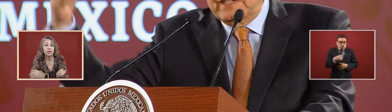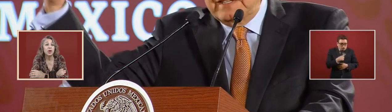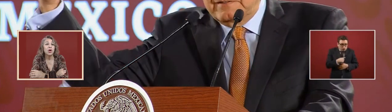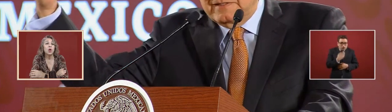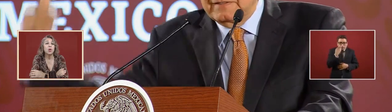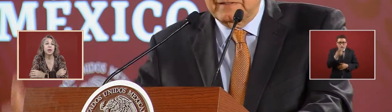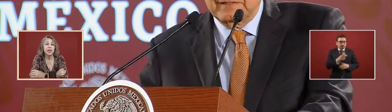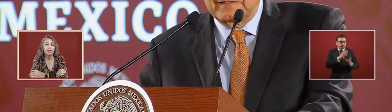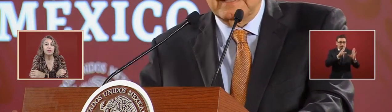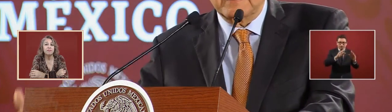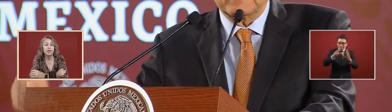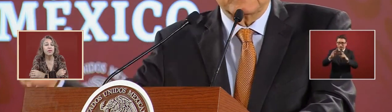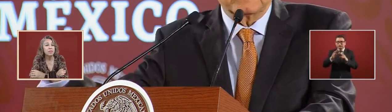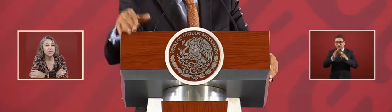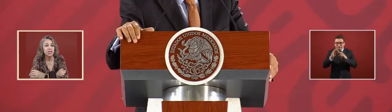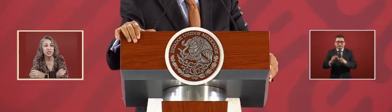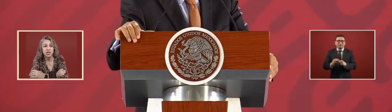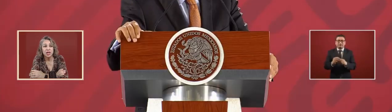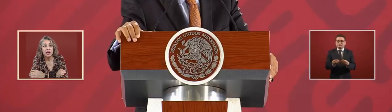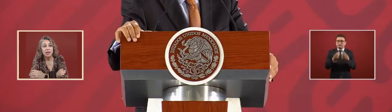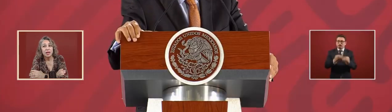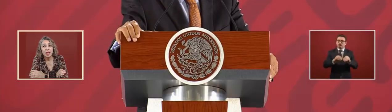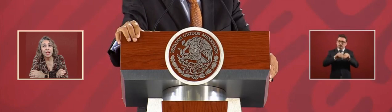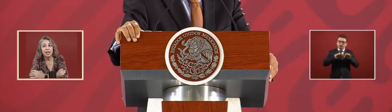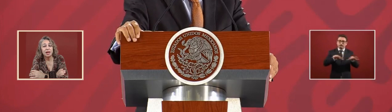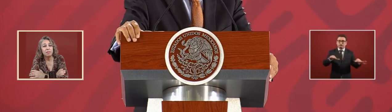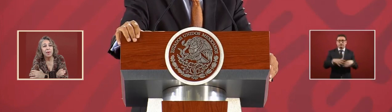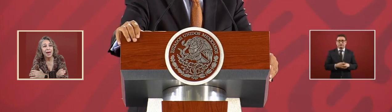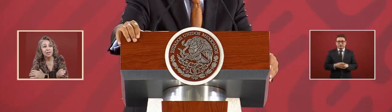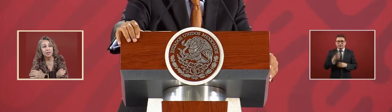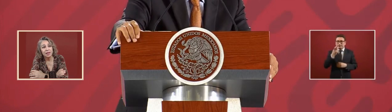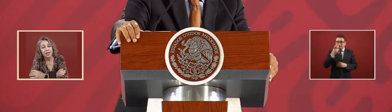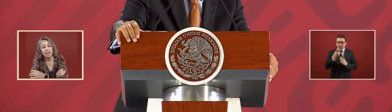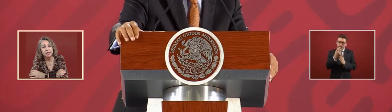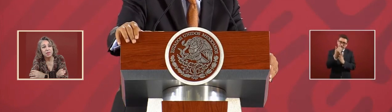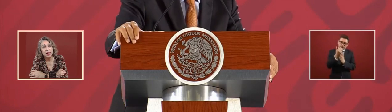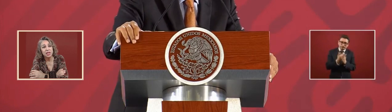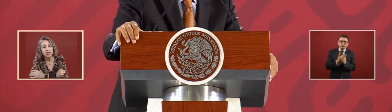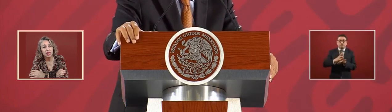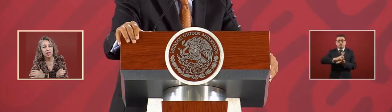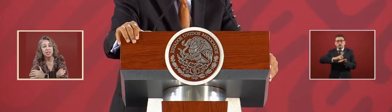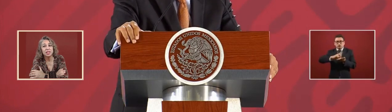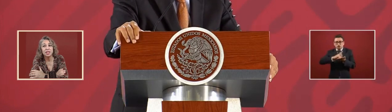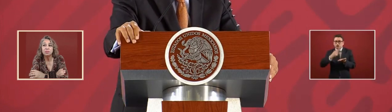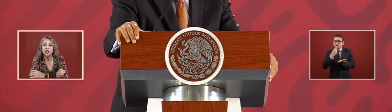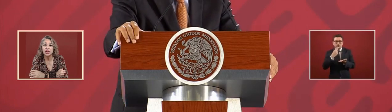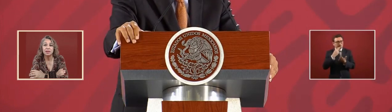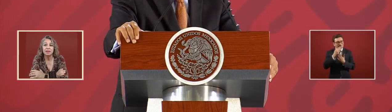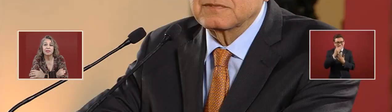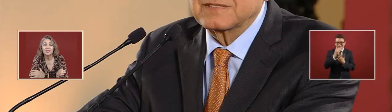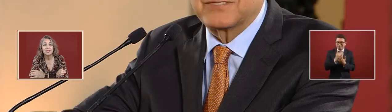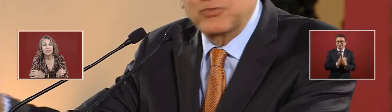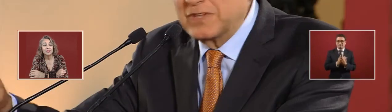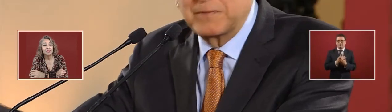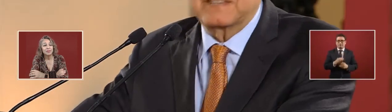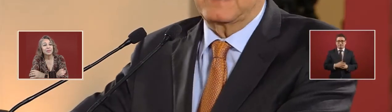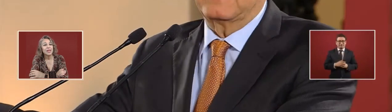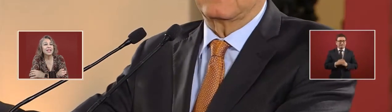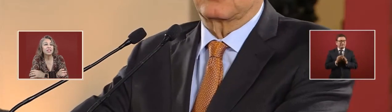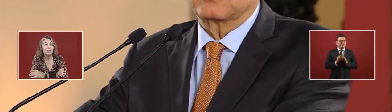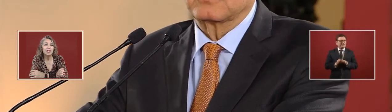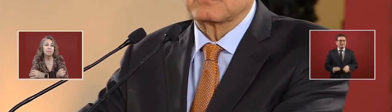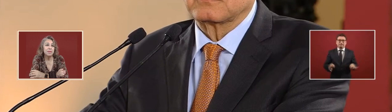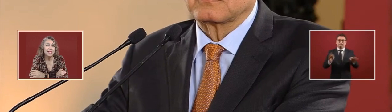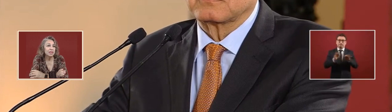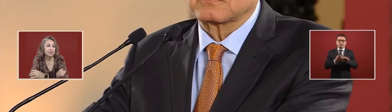to orient them very much and combat and diminish consumo. The consumption. Es fundamental.